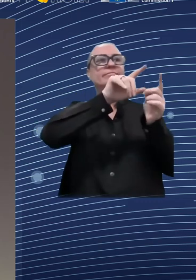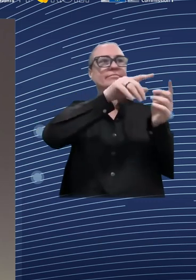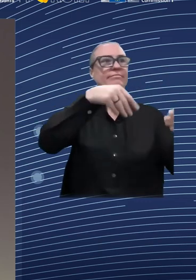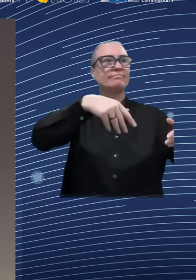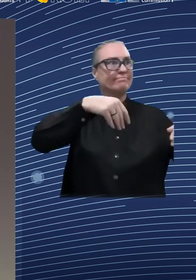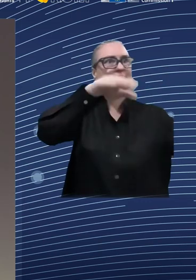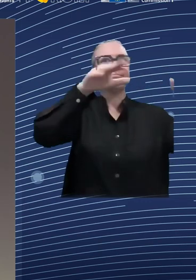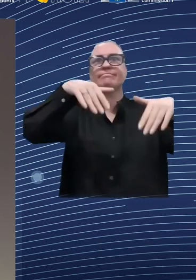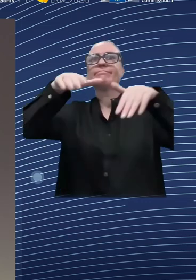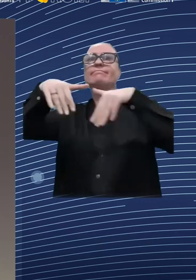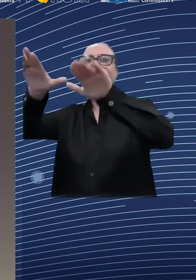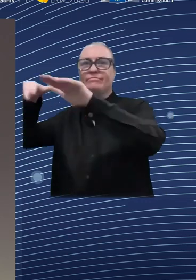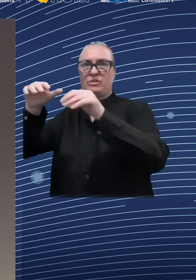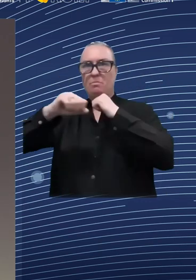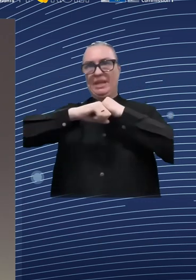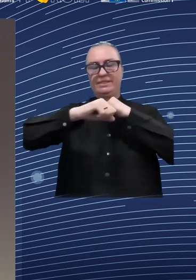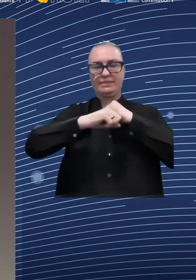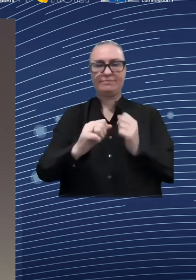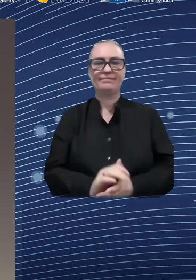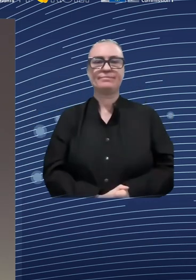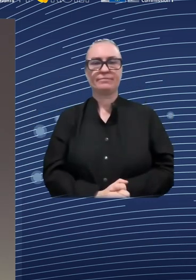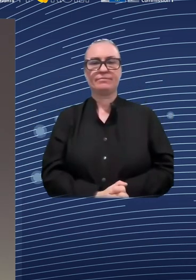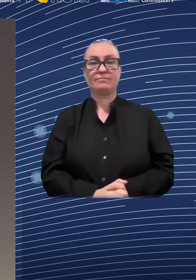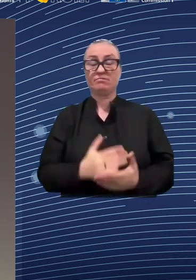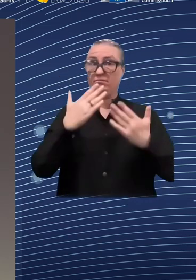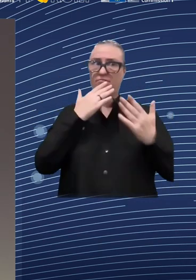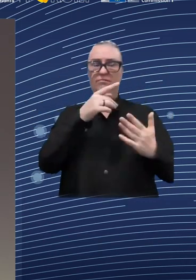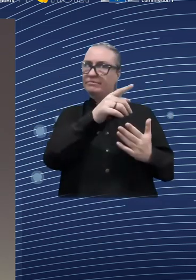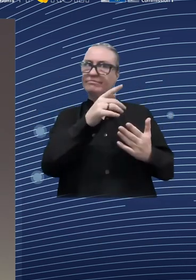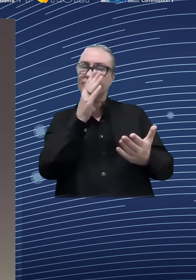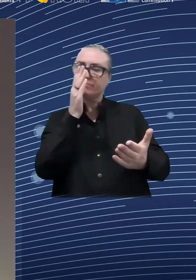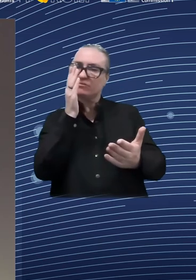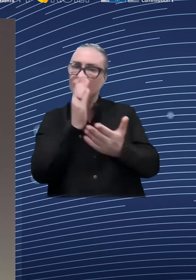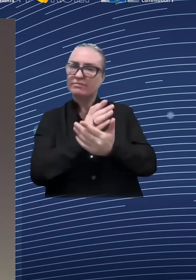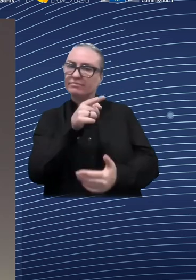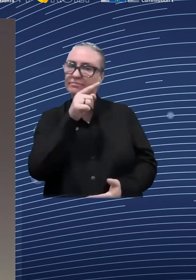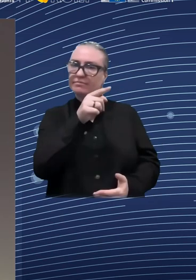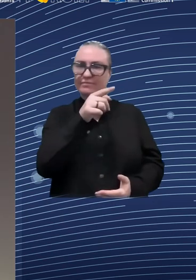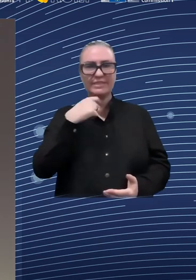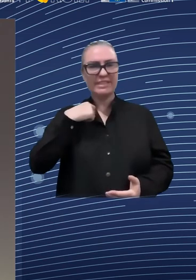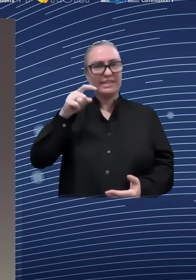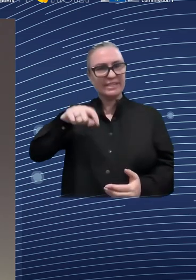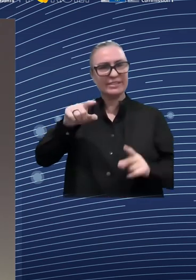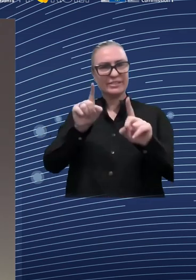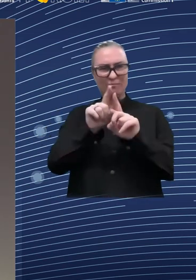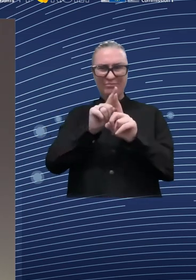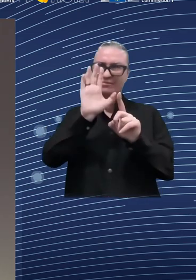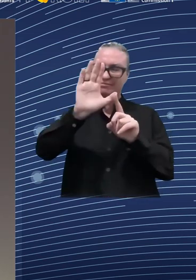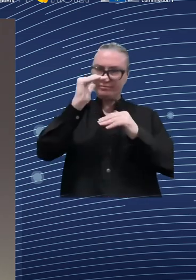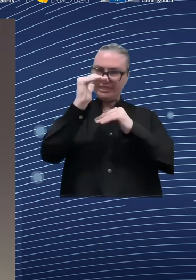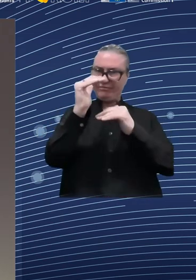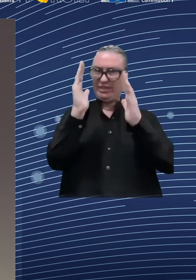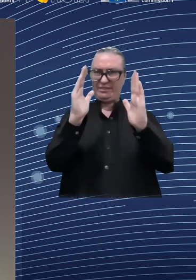is an Erasmus Plus funded center of vocational excellence. And Technica is a centre working